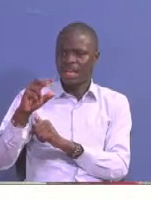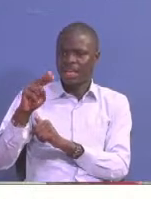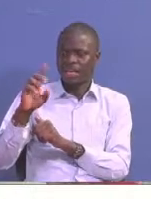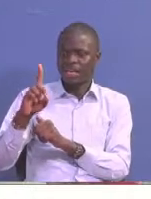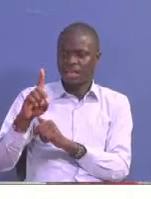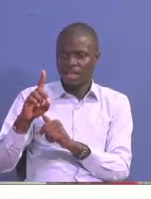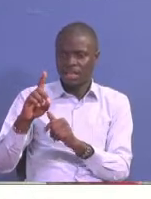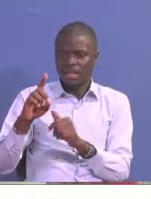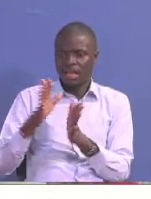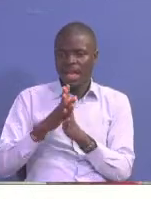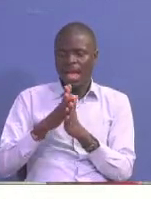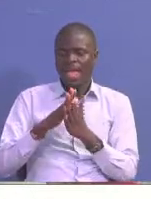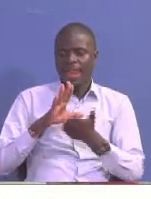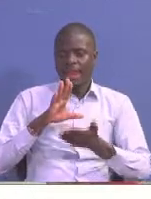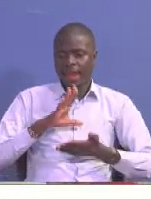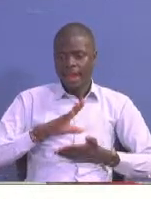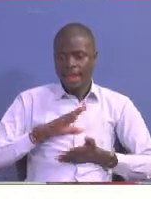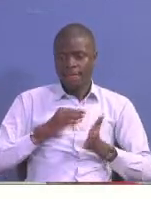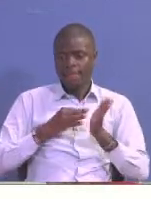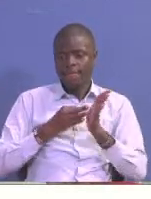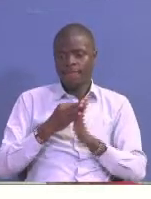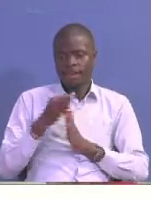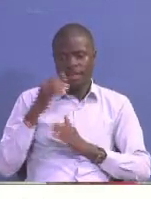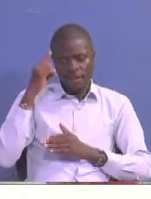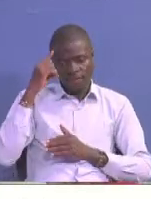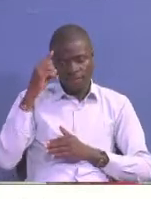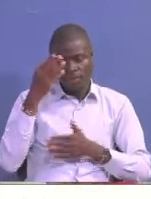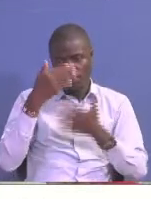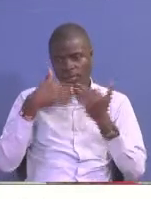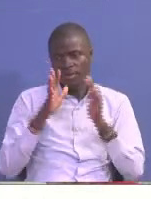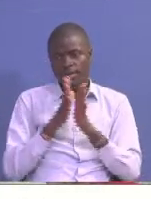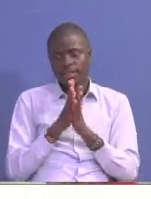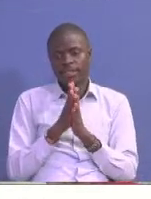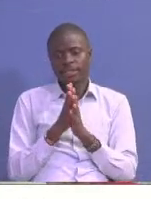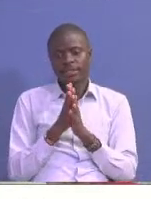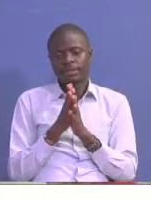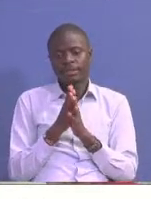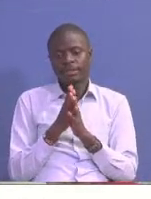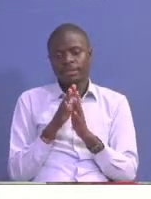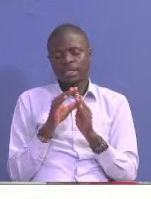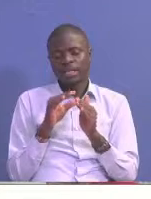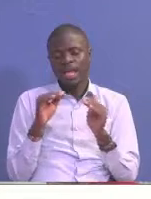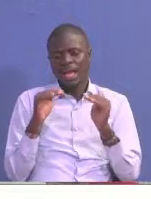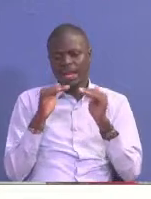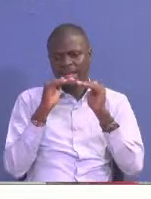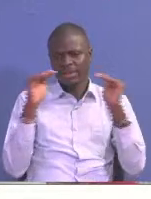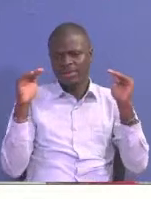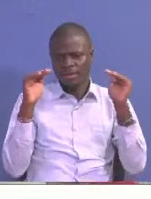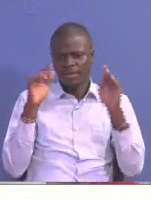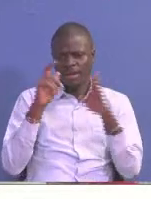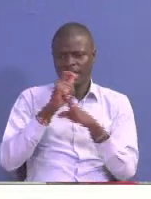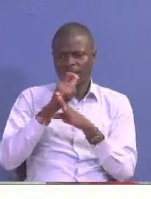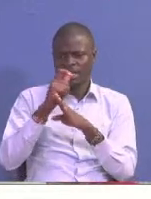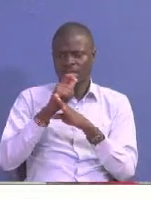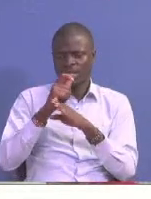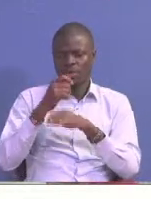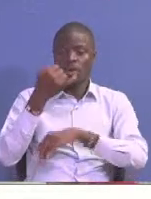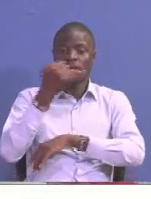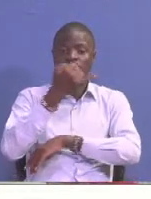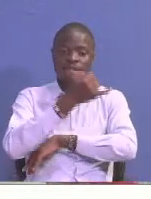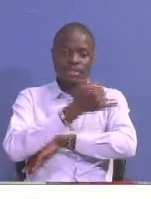Adequate funding for universities and equivalent technical